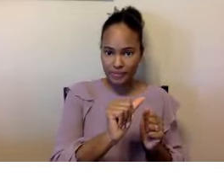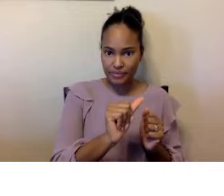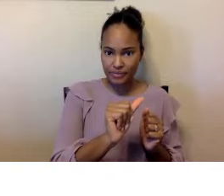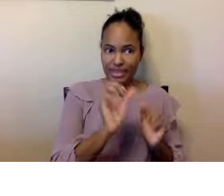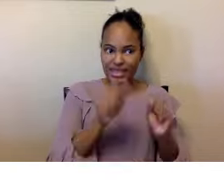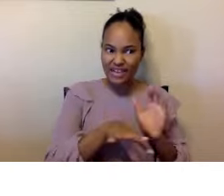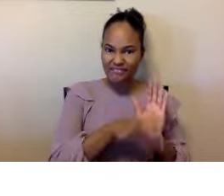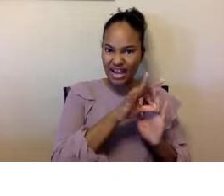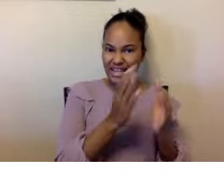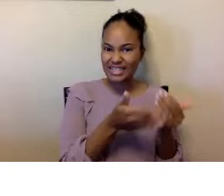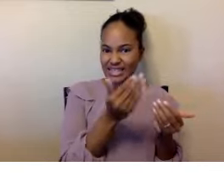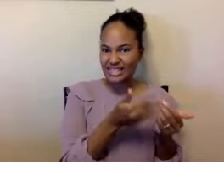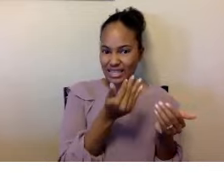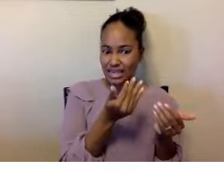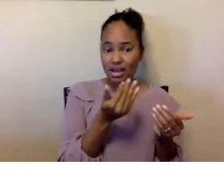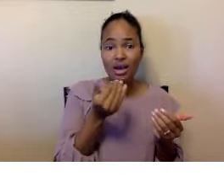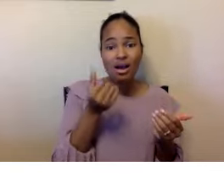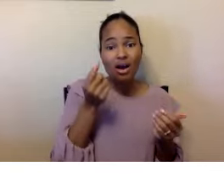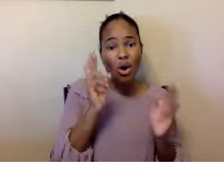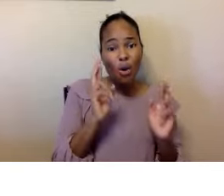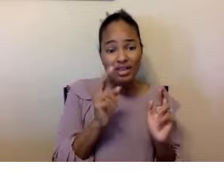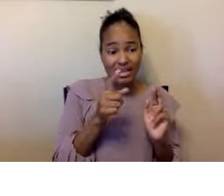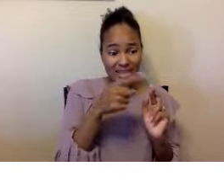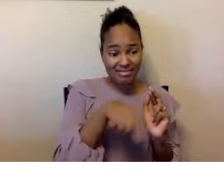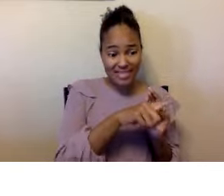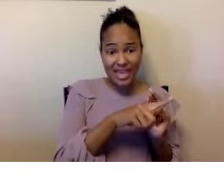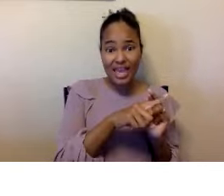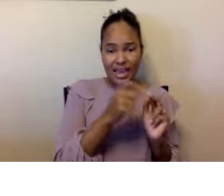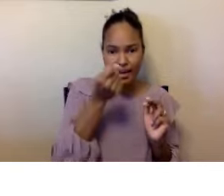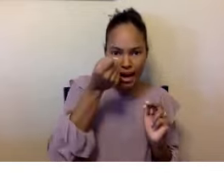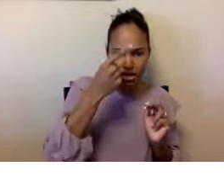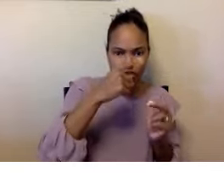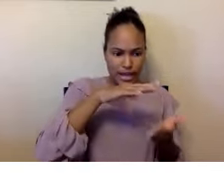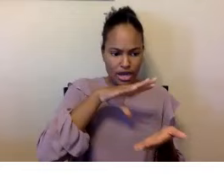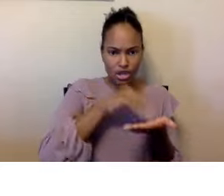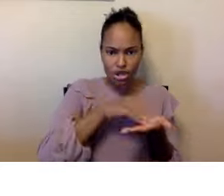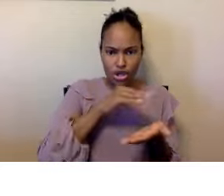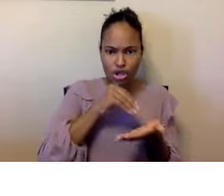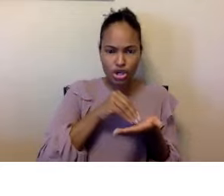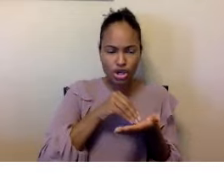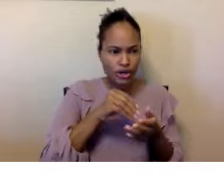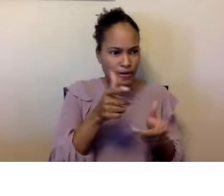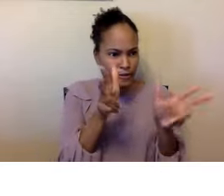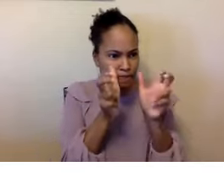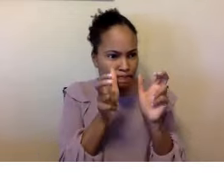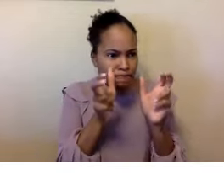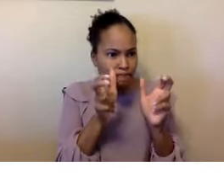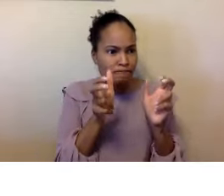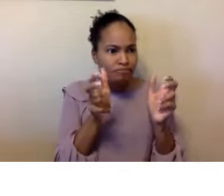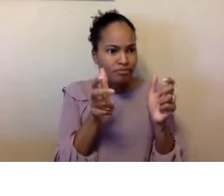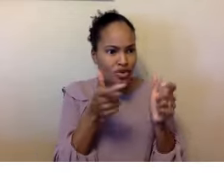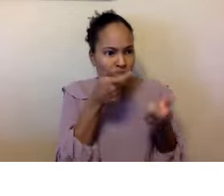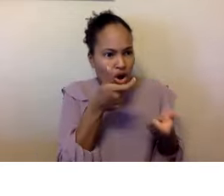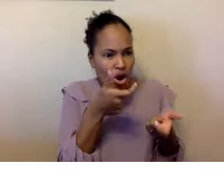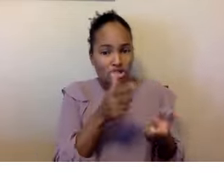understanding as they can about that disability and our community, I don't have an